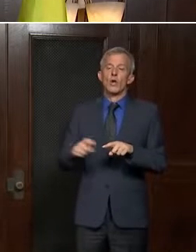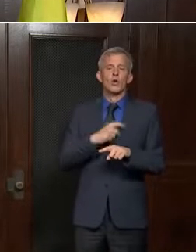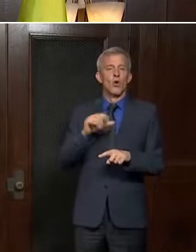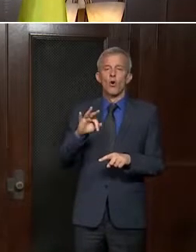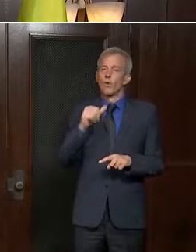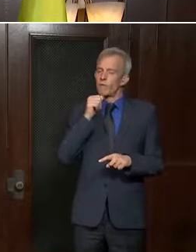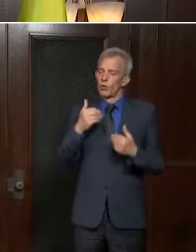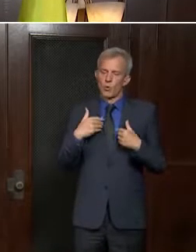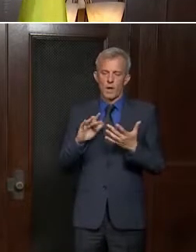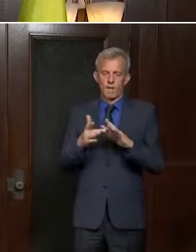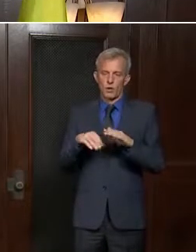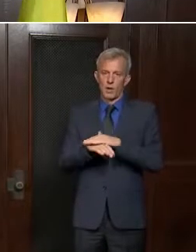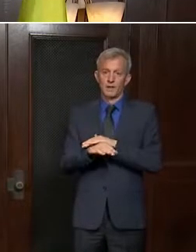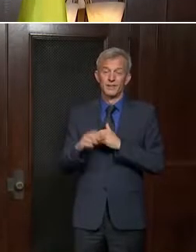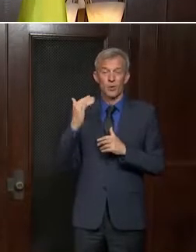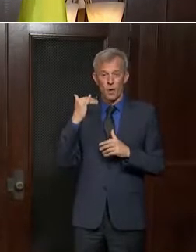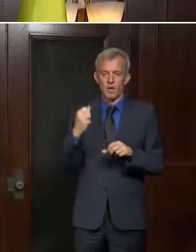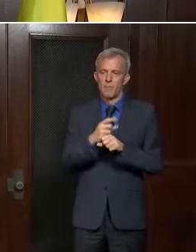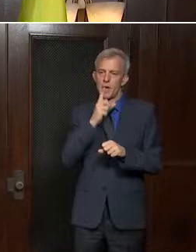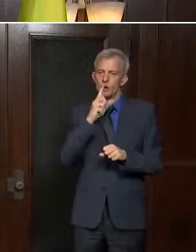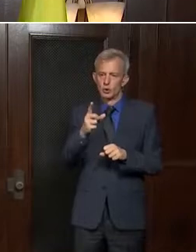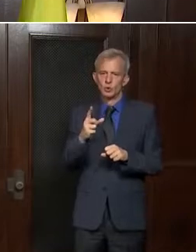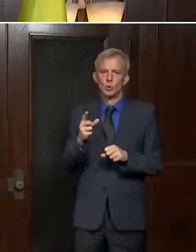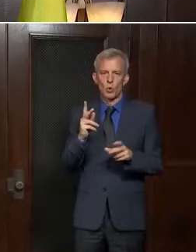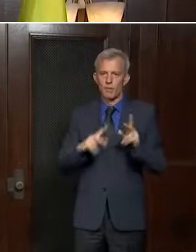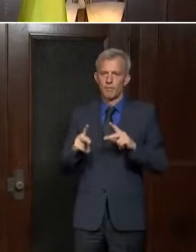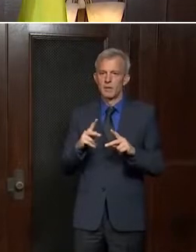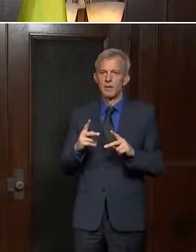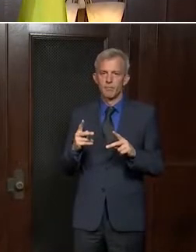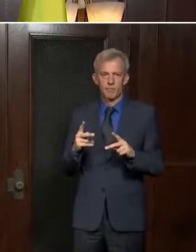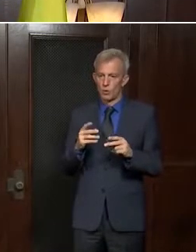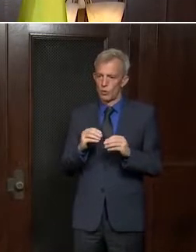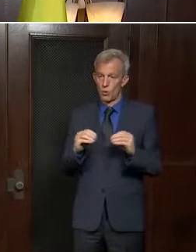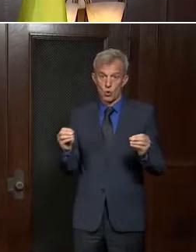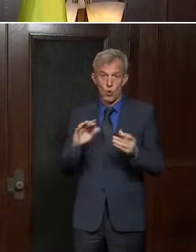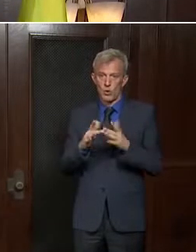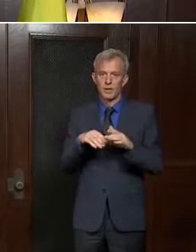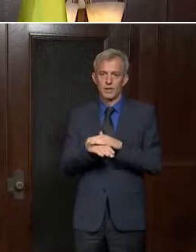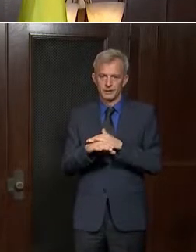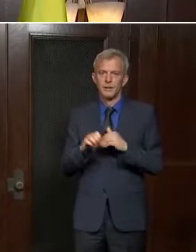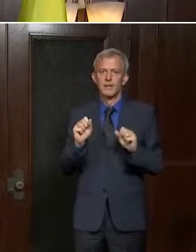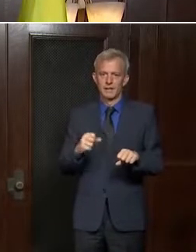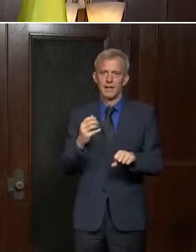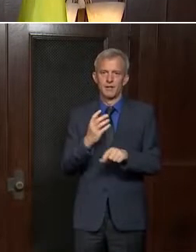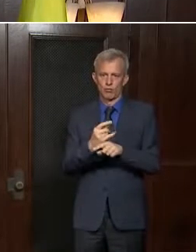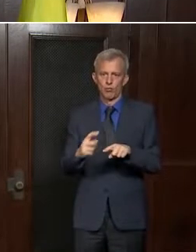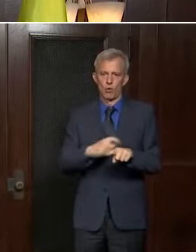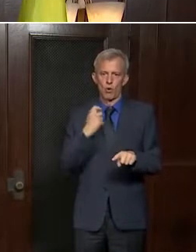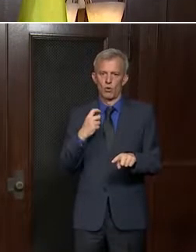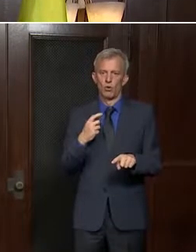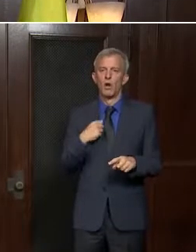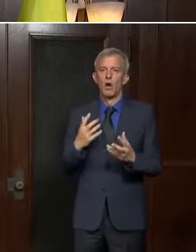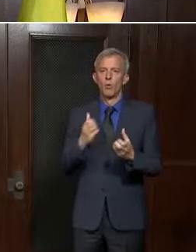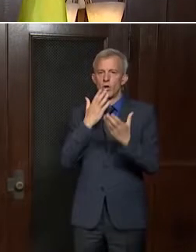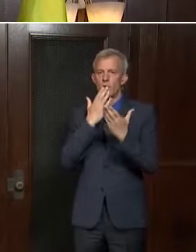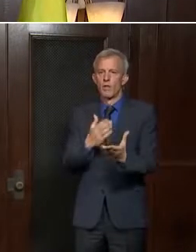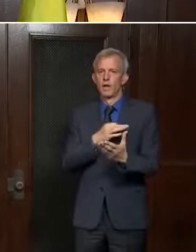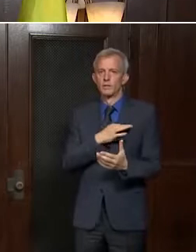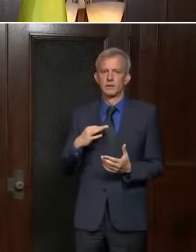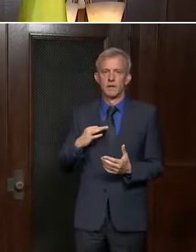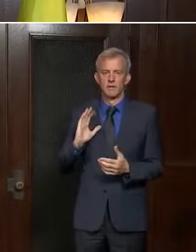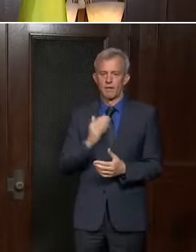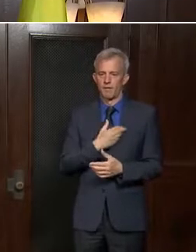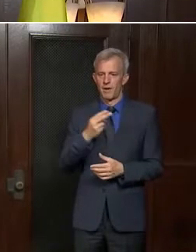don't have internet access, so we can make sure that people without internet access can get through. And I'd like to thank the staff of our